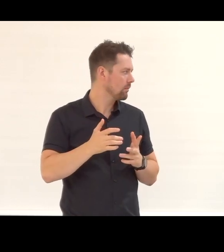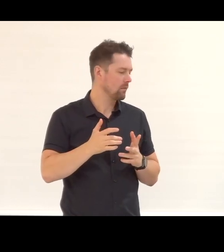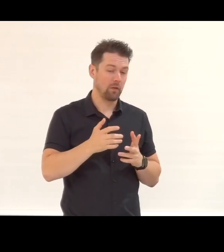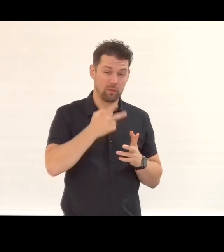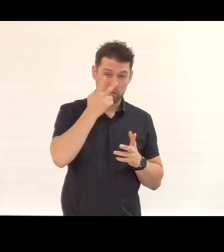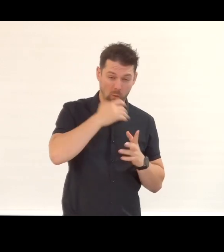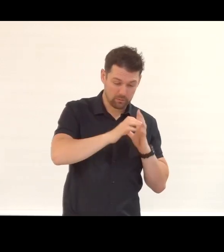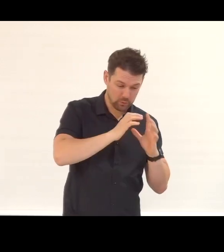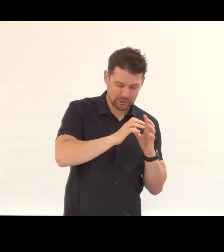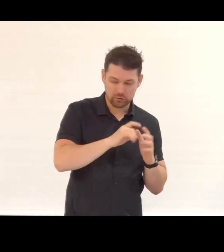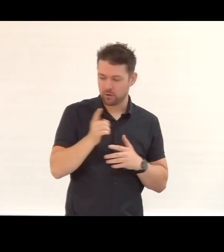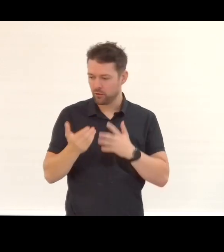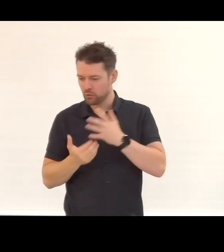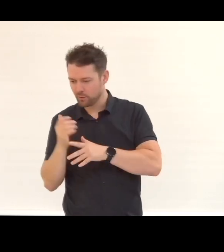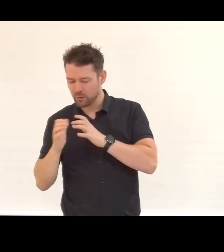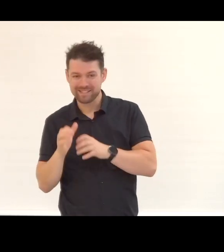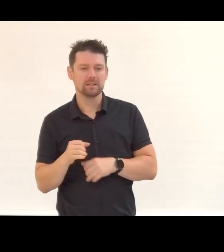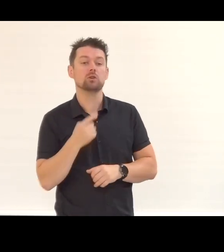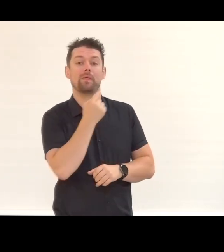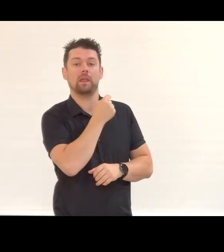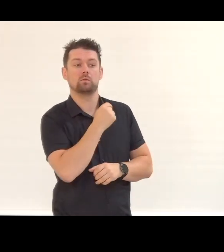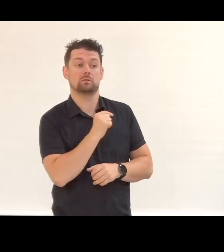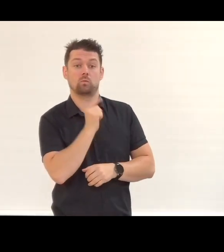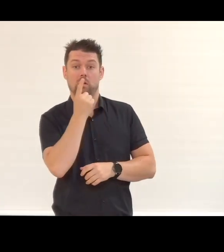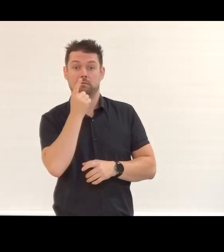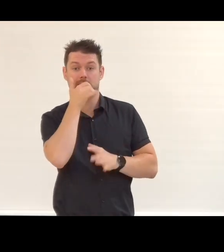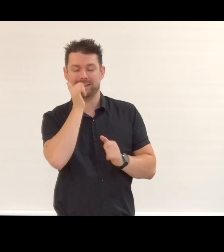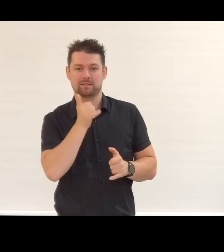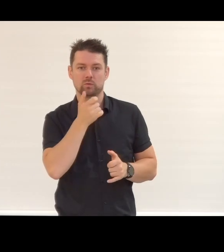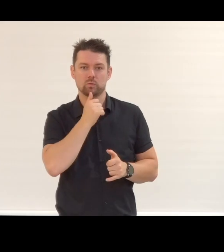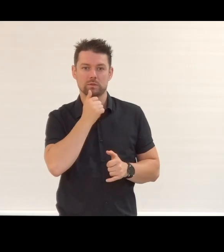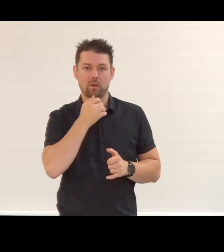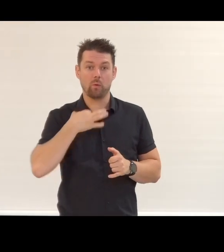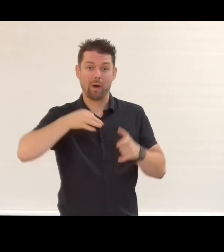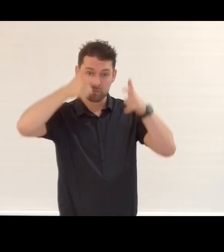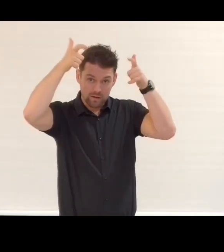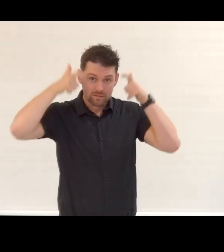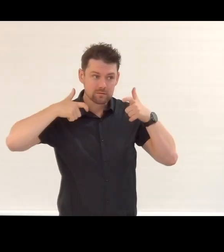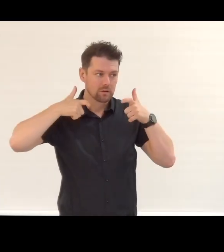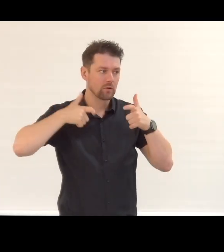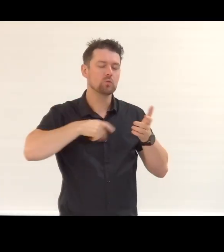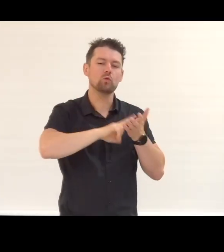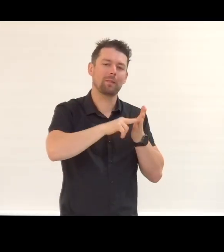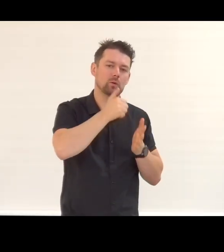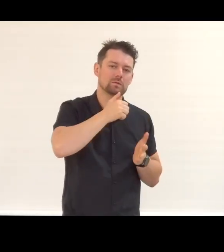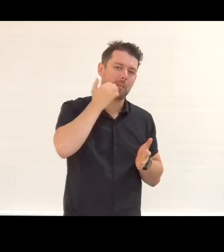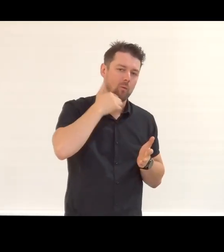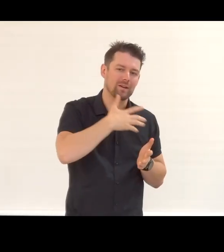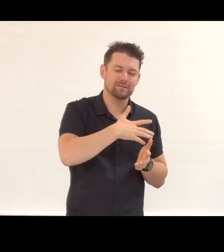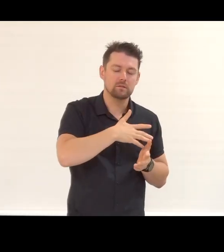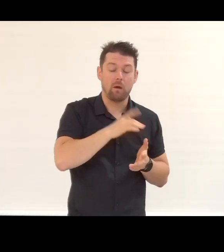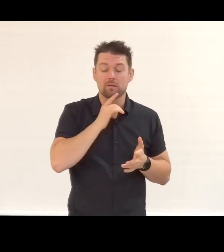comms. So that was just one of the tests, which if the white ones were. So most of the time we used the black ones, but